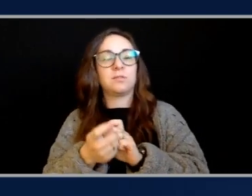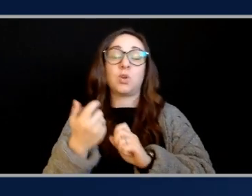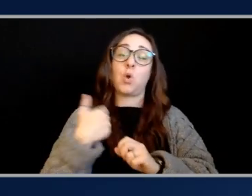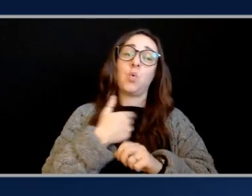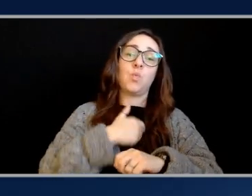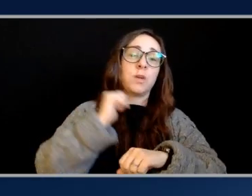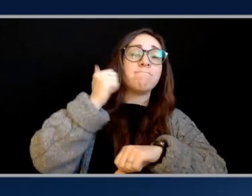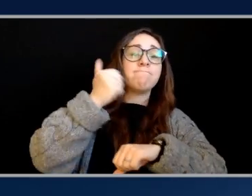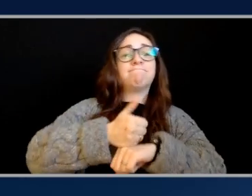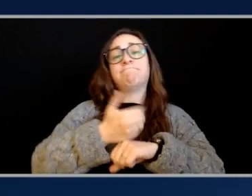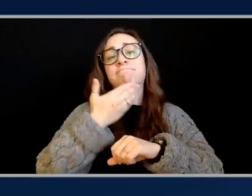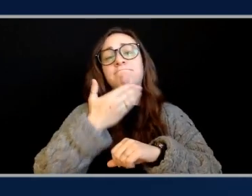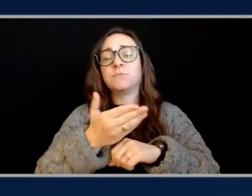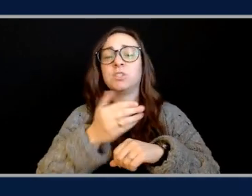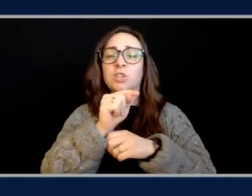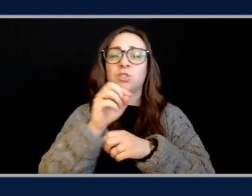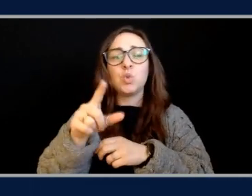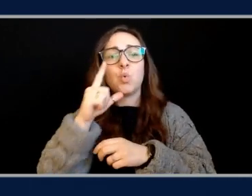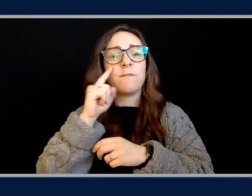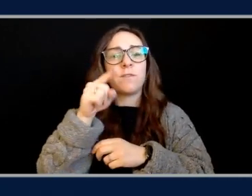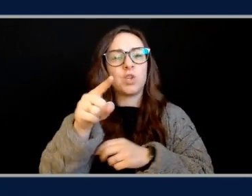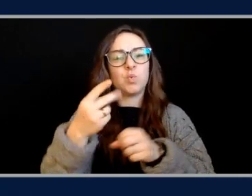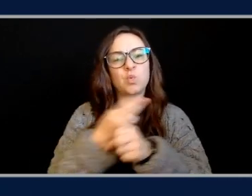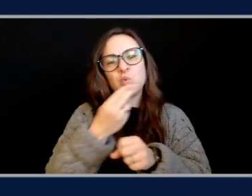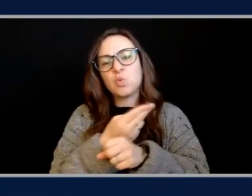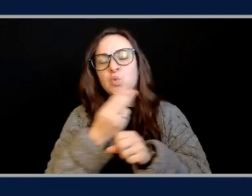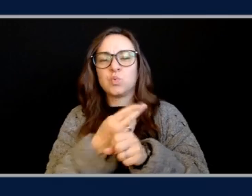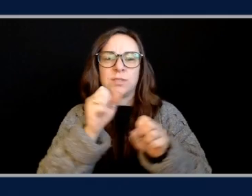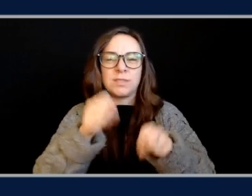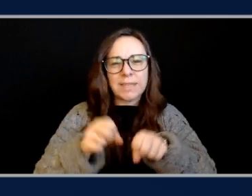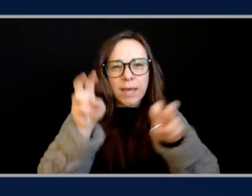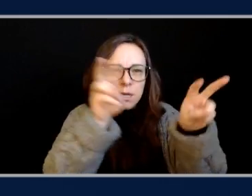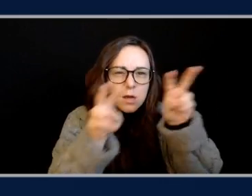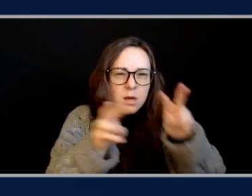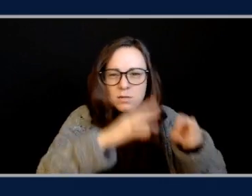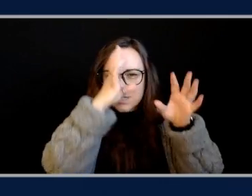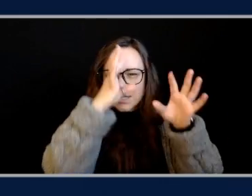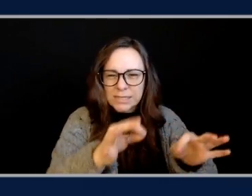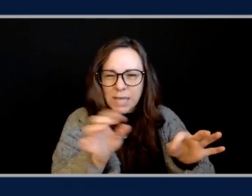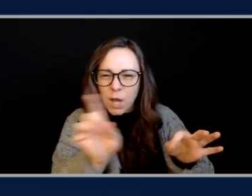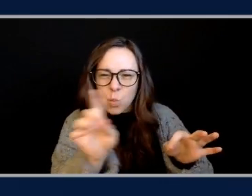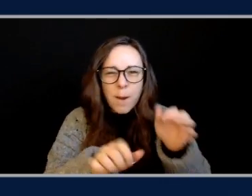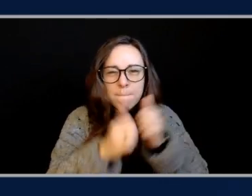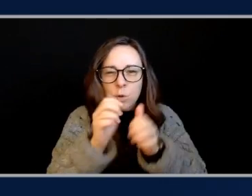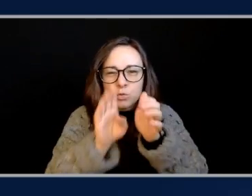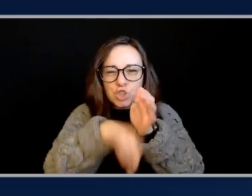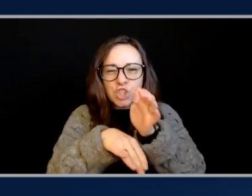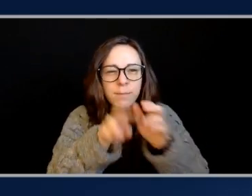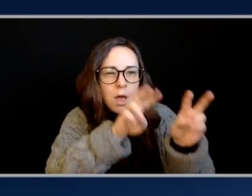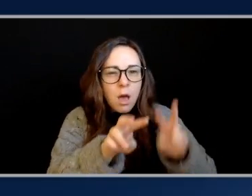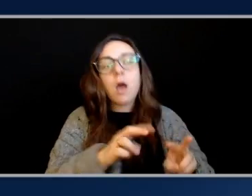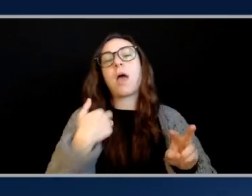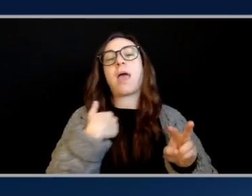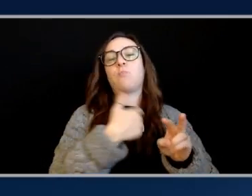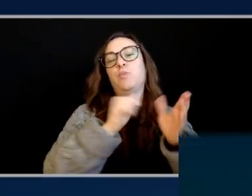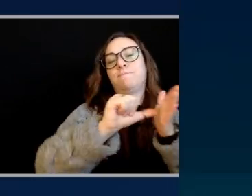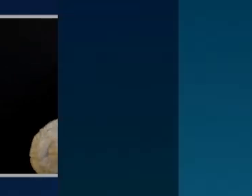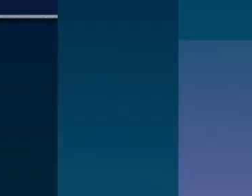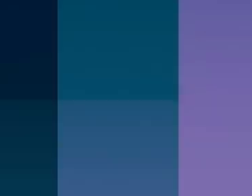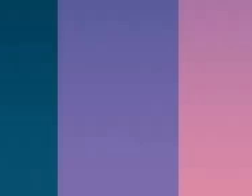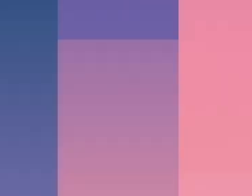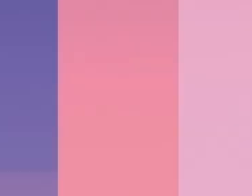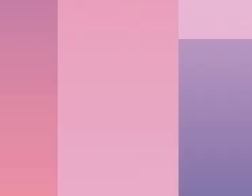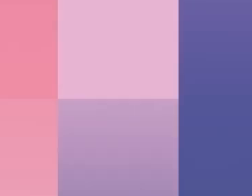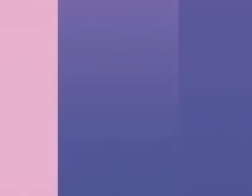for you to kind of look at, to reason about that, to make those kind of selections, to kind of just see where the cheapest one is. And we actually highlighted that in the